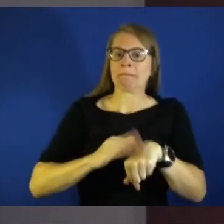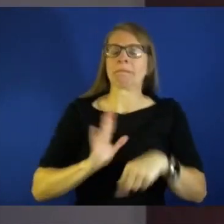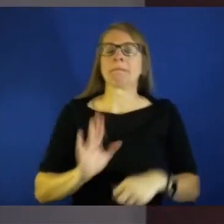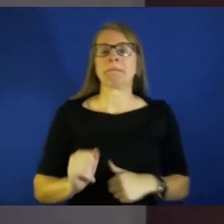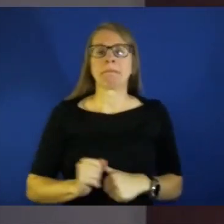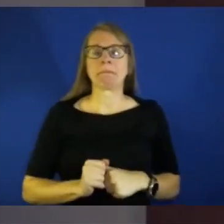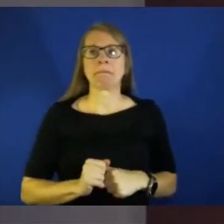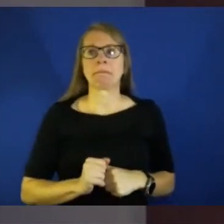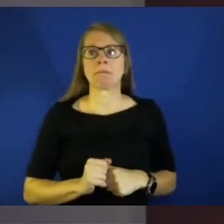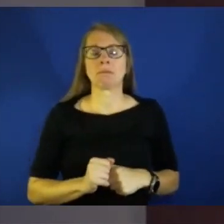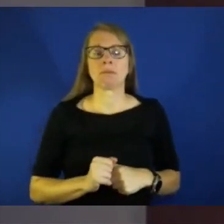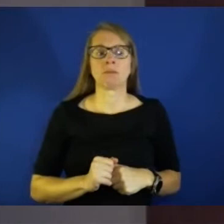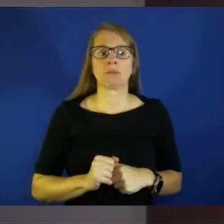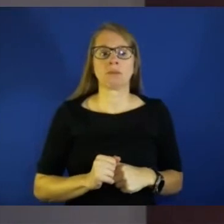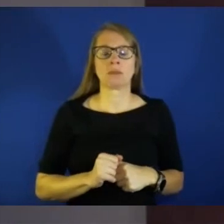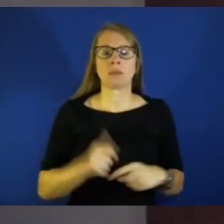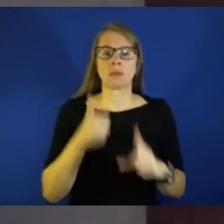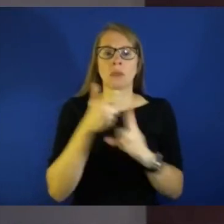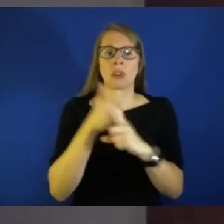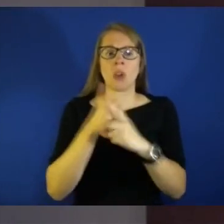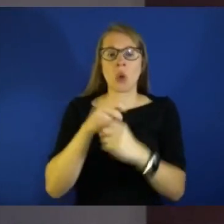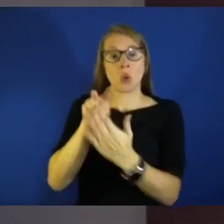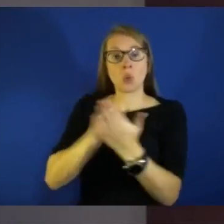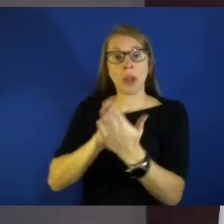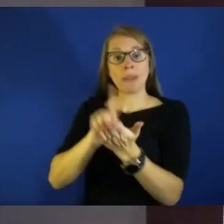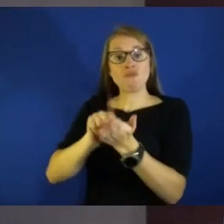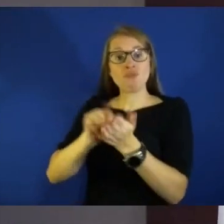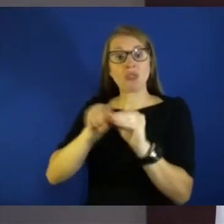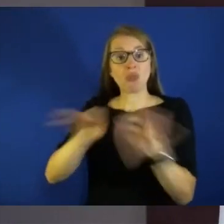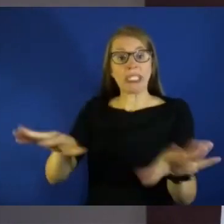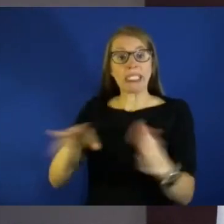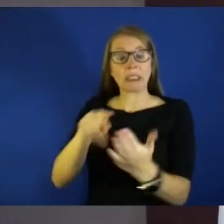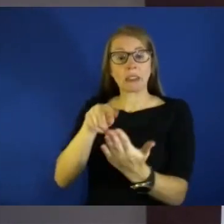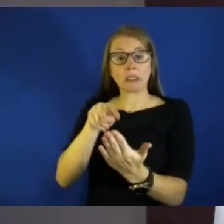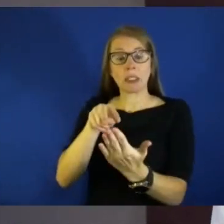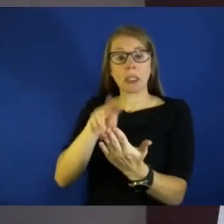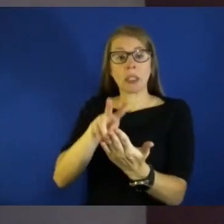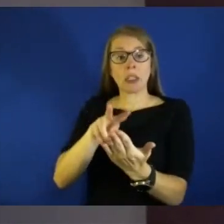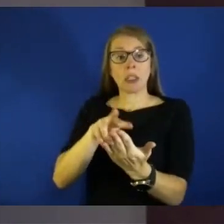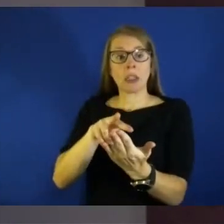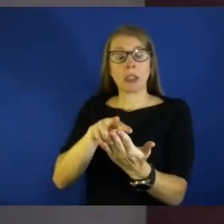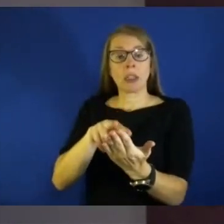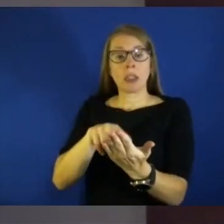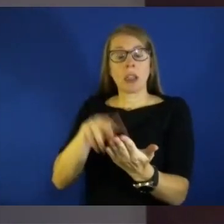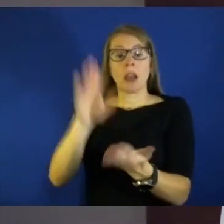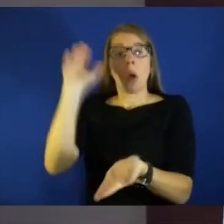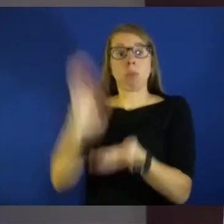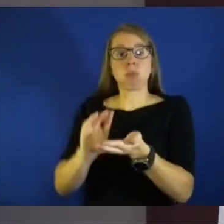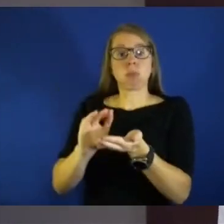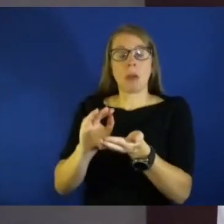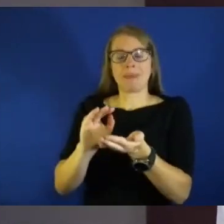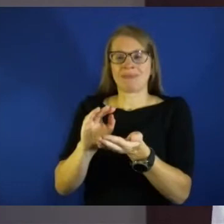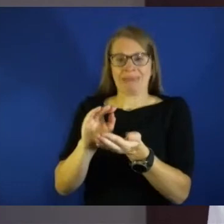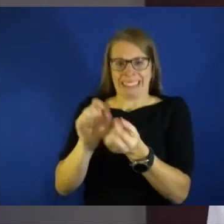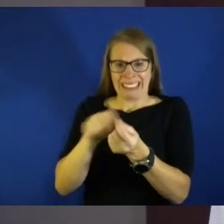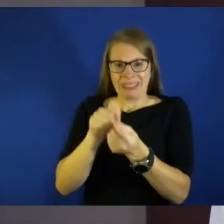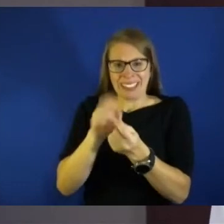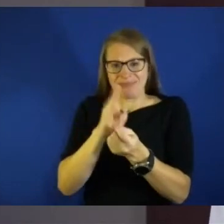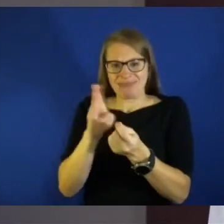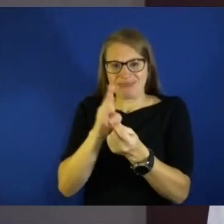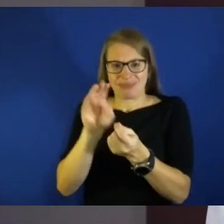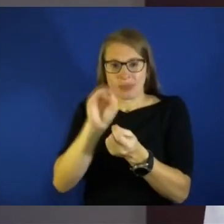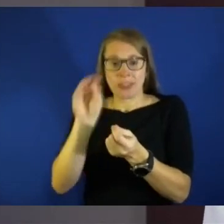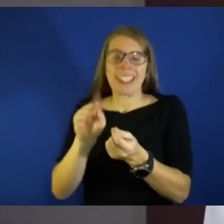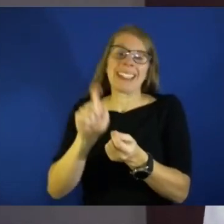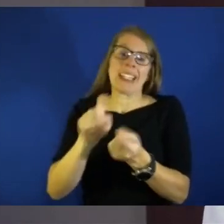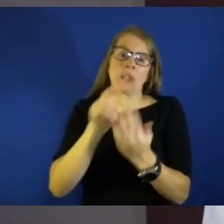you read press releases that talk about dropping something by X%, that sort of thing. We need to see the full data to understand what